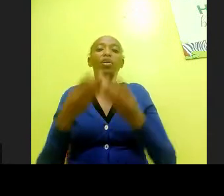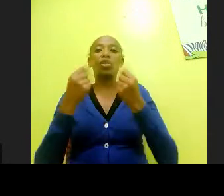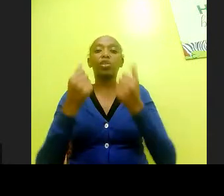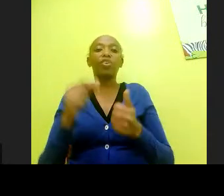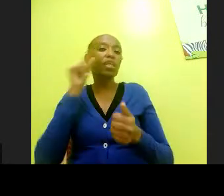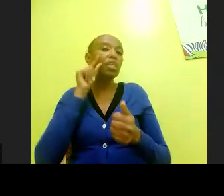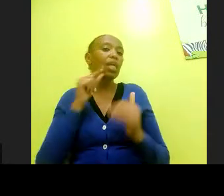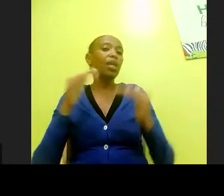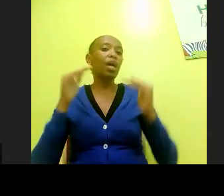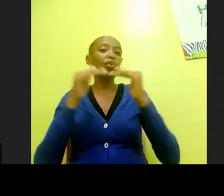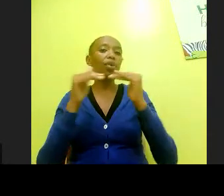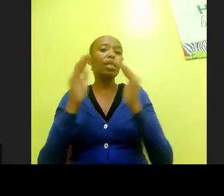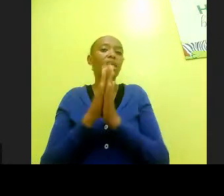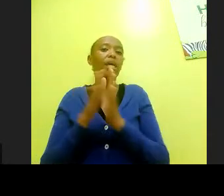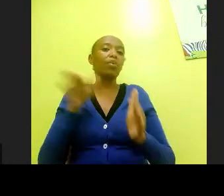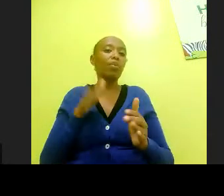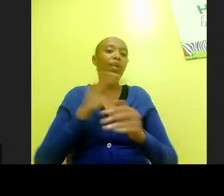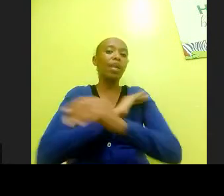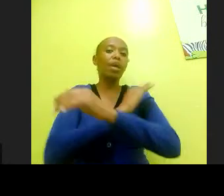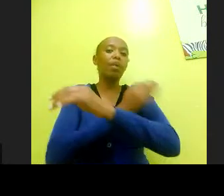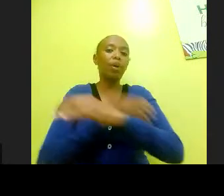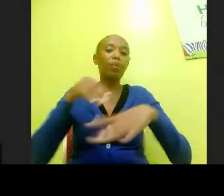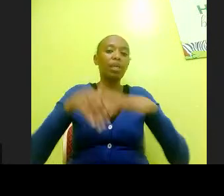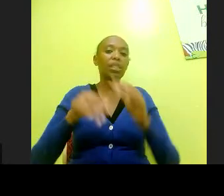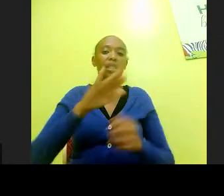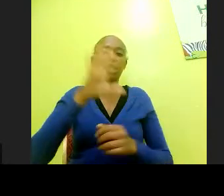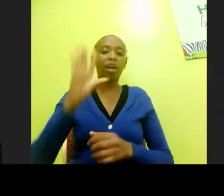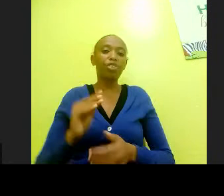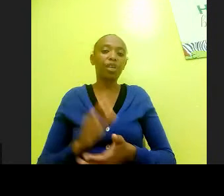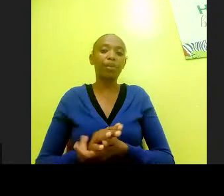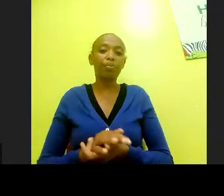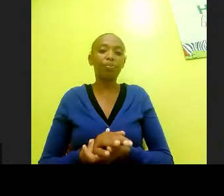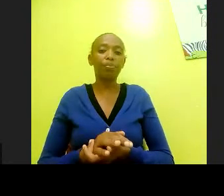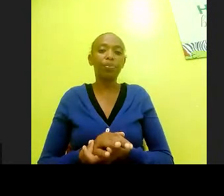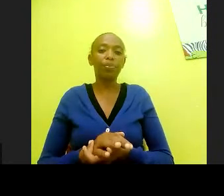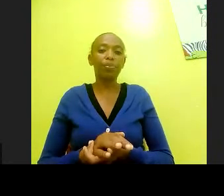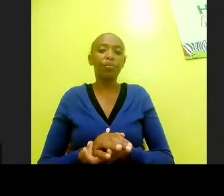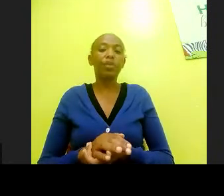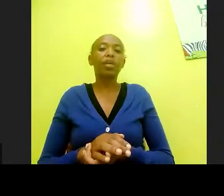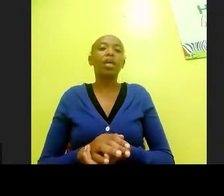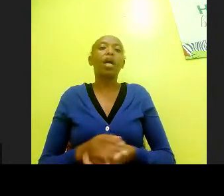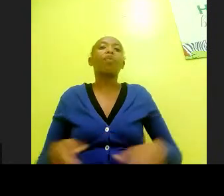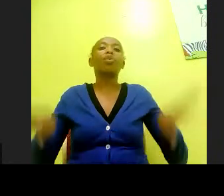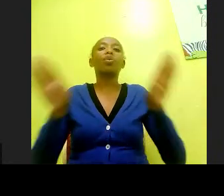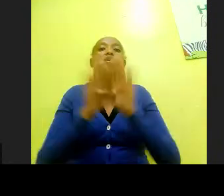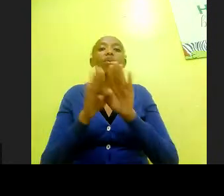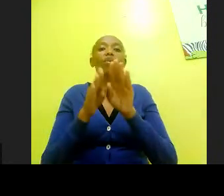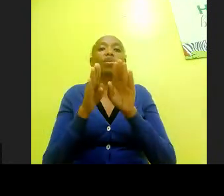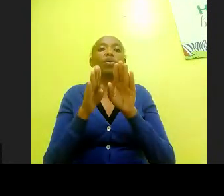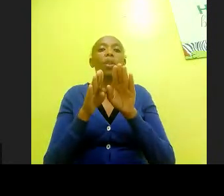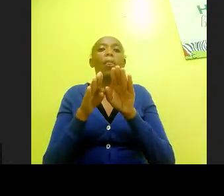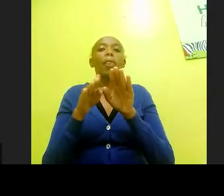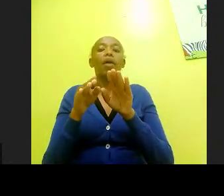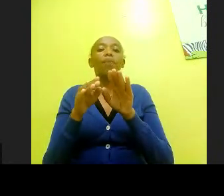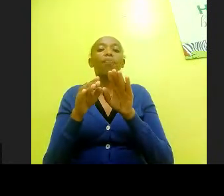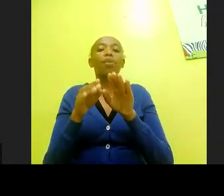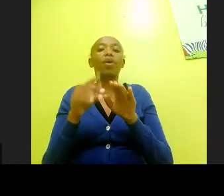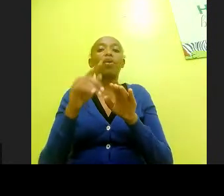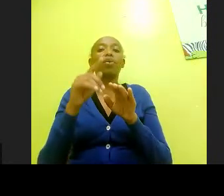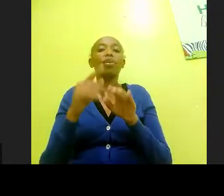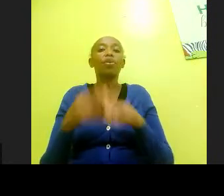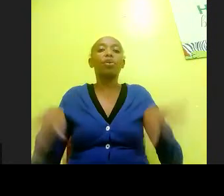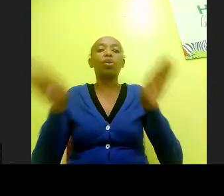women's empowerment in the region. I will close this. I will, of course, close